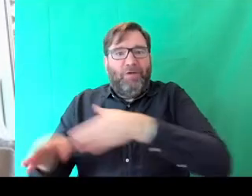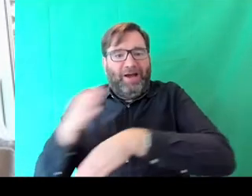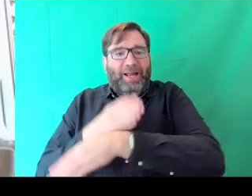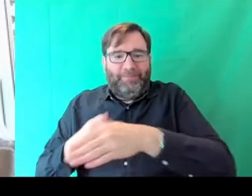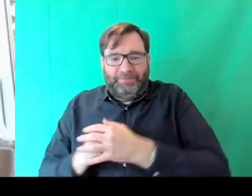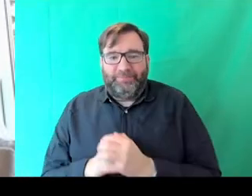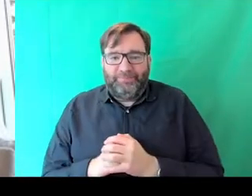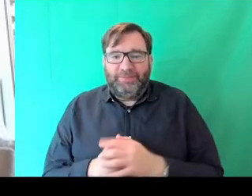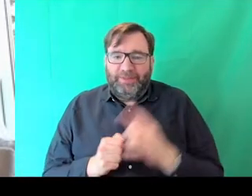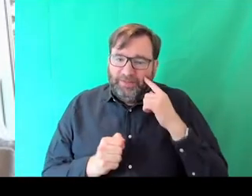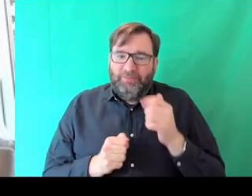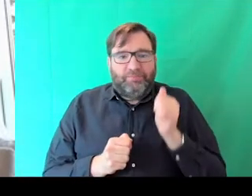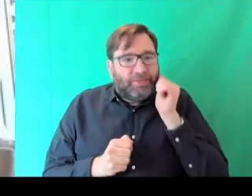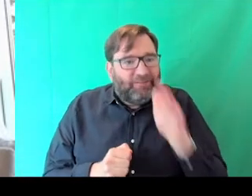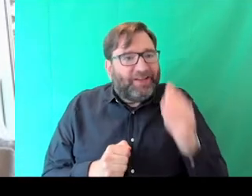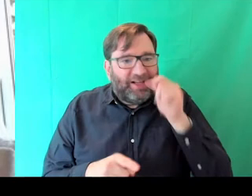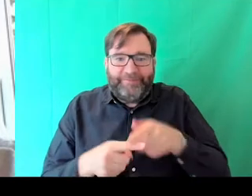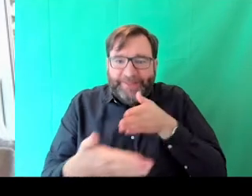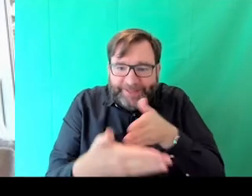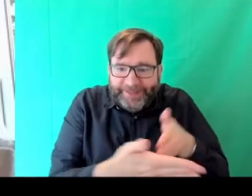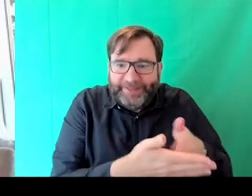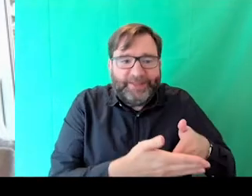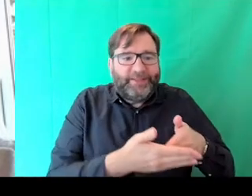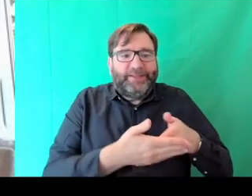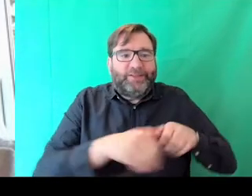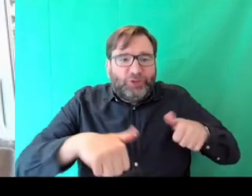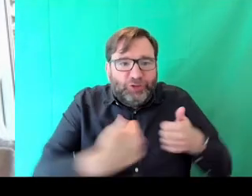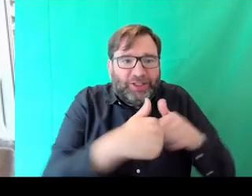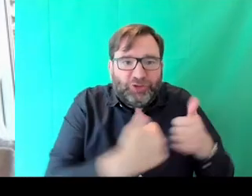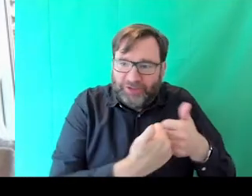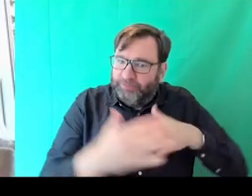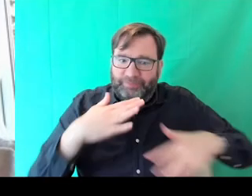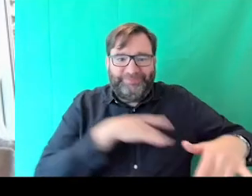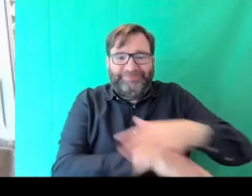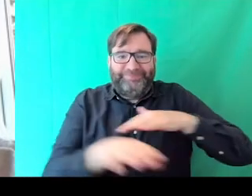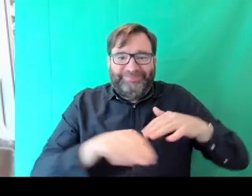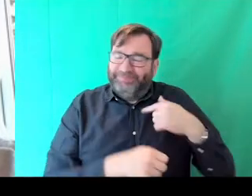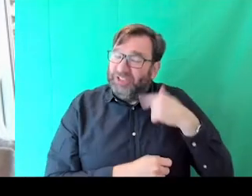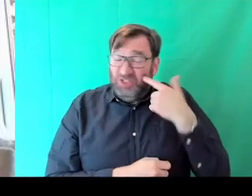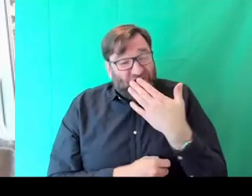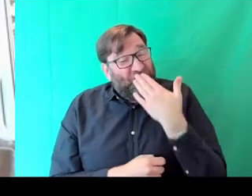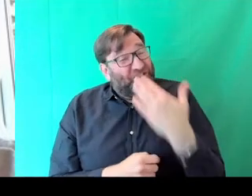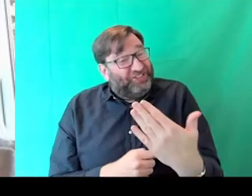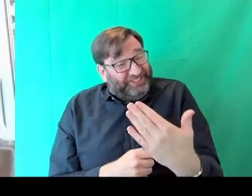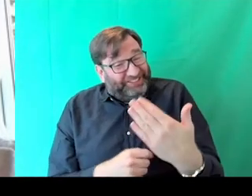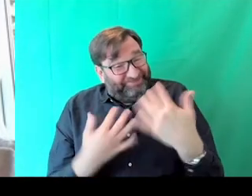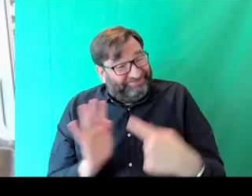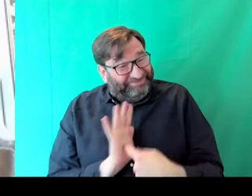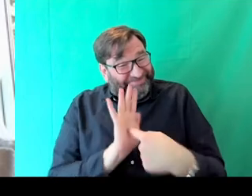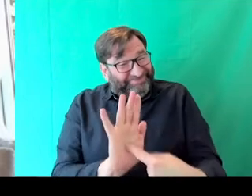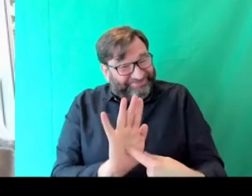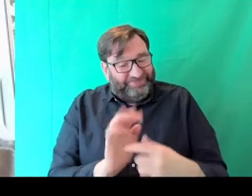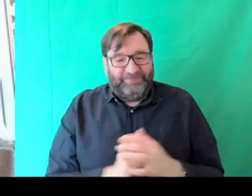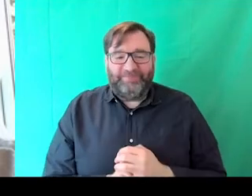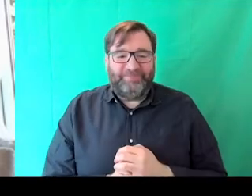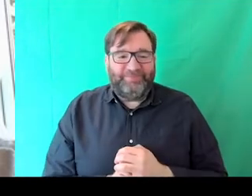think once you actually compete in the Paralympic Games, it does give you a bit of an insight into almost what a world would look like if